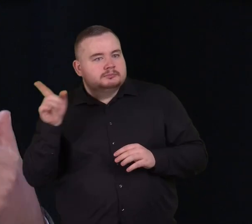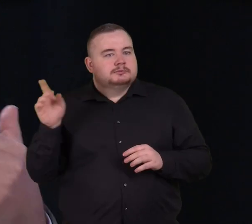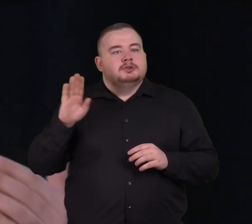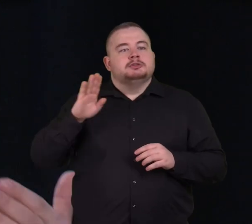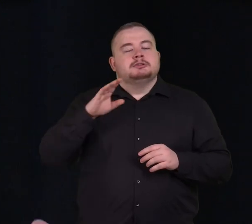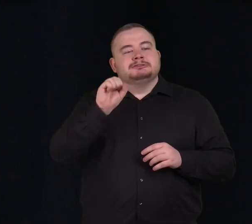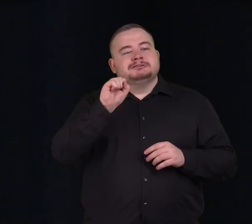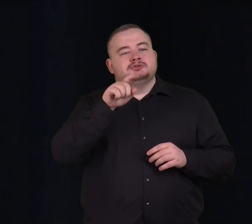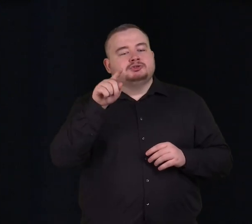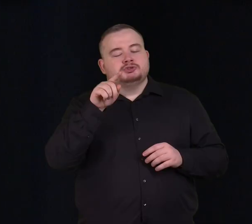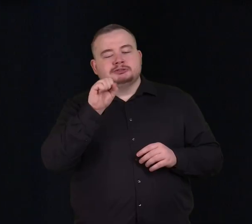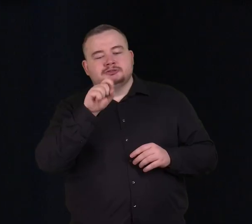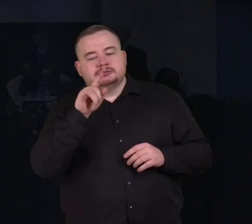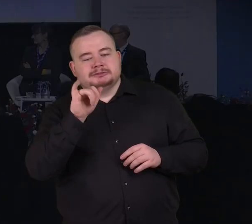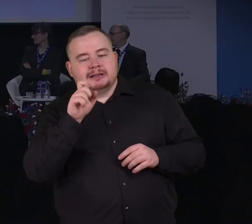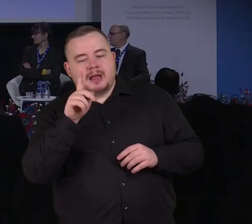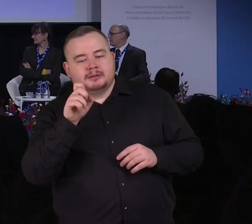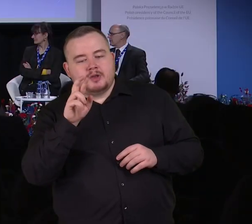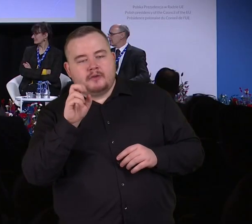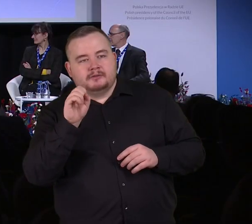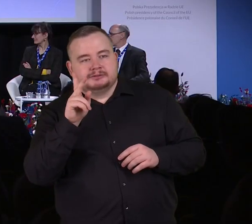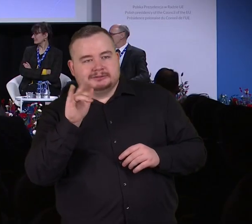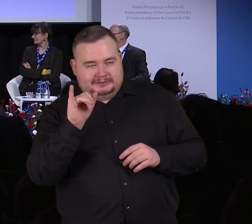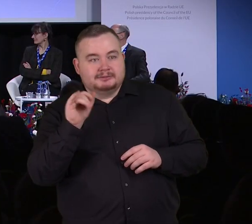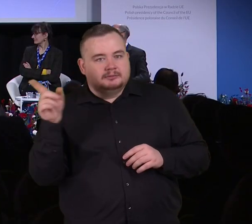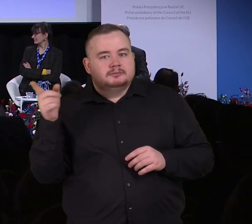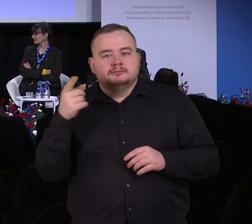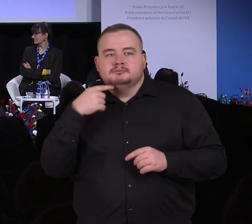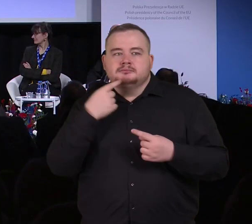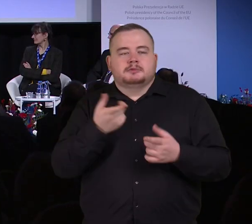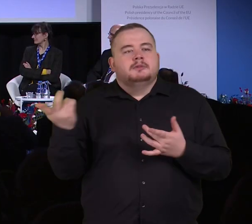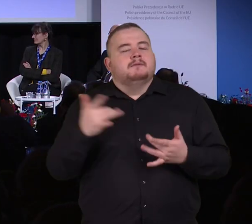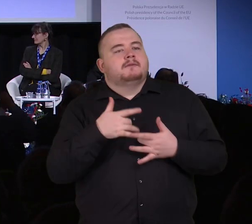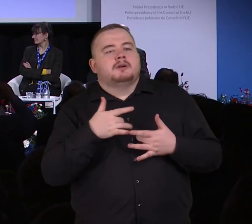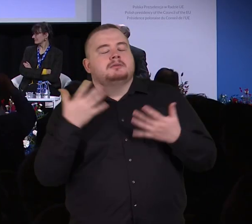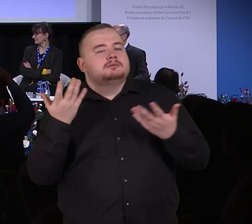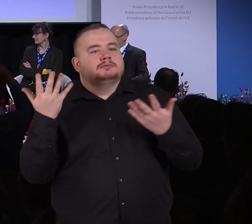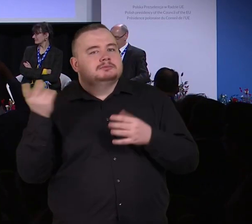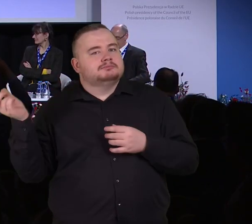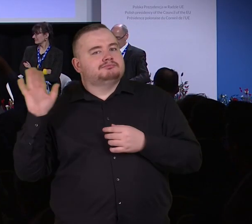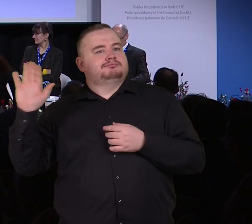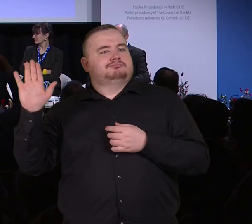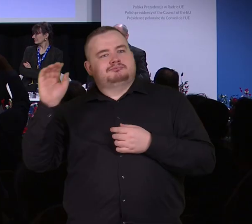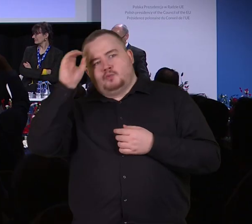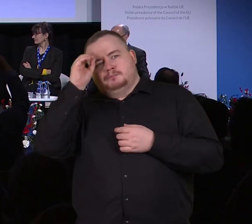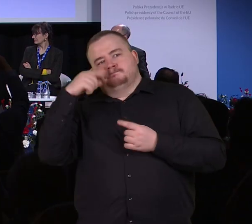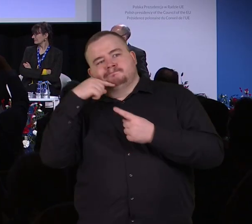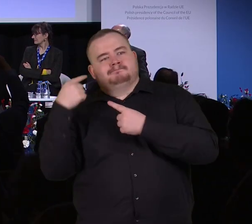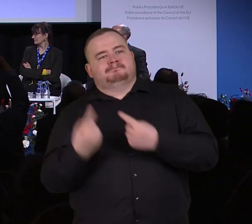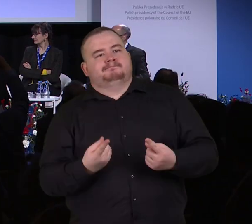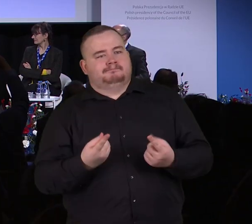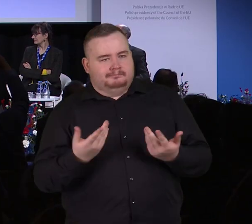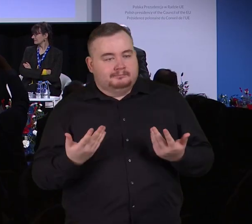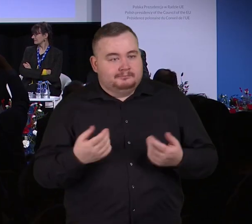the main challenges of this financial perspective for the next year? I mean, the global challenges that should be reshaped on the